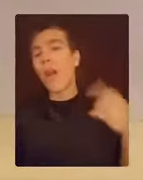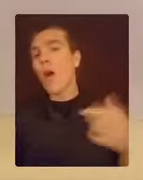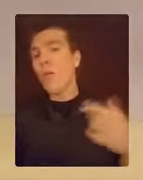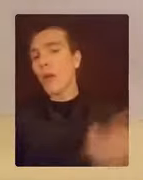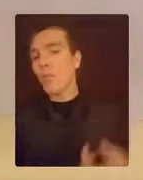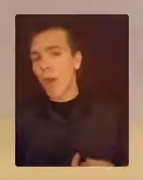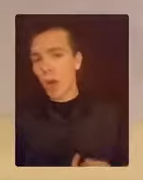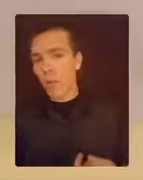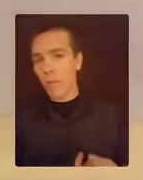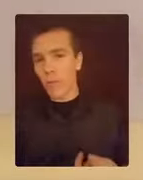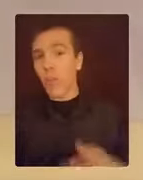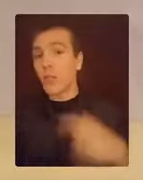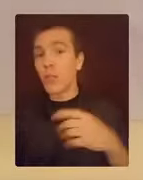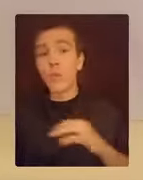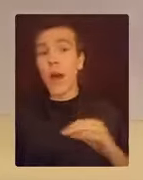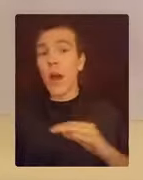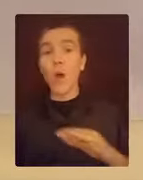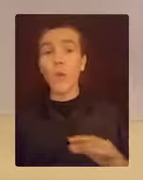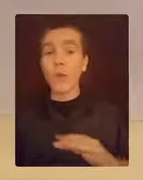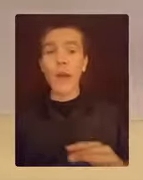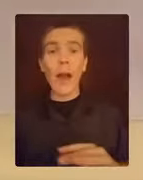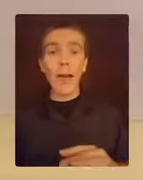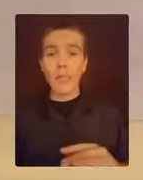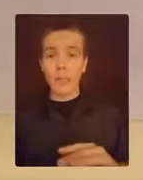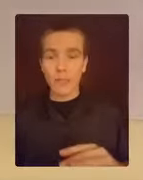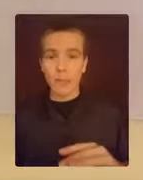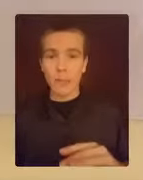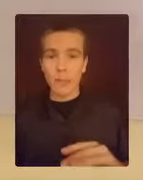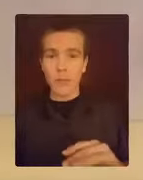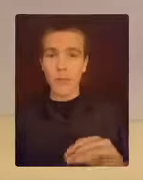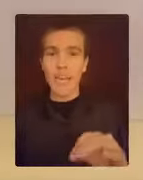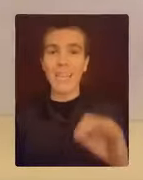that alarm goes off, do not open your eyes.